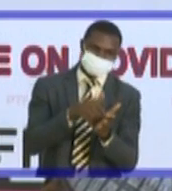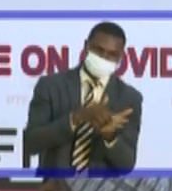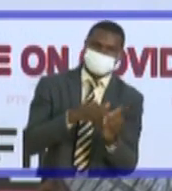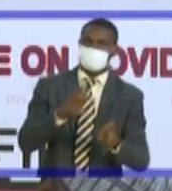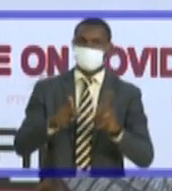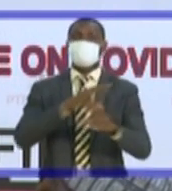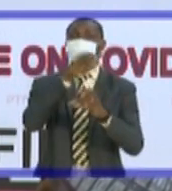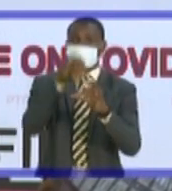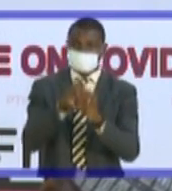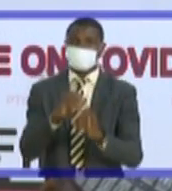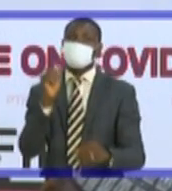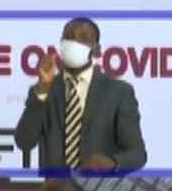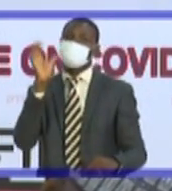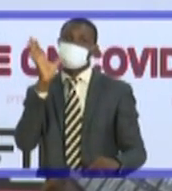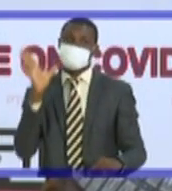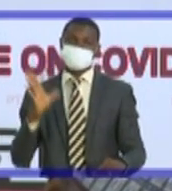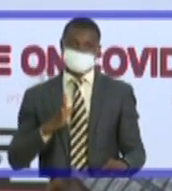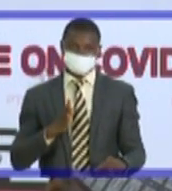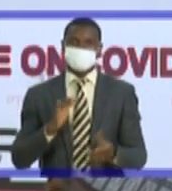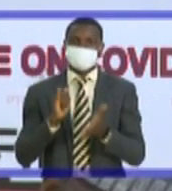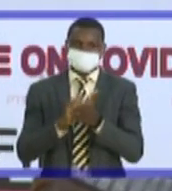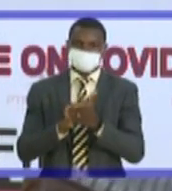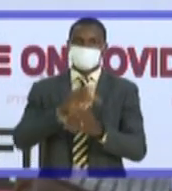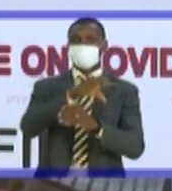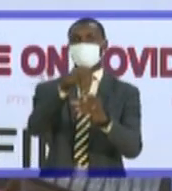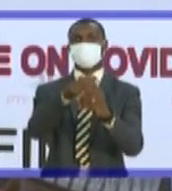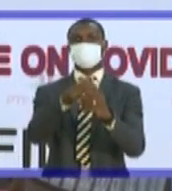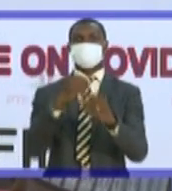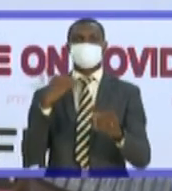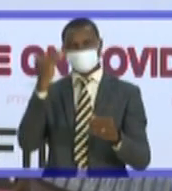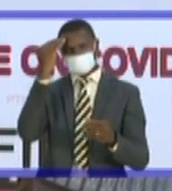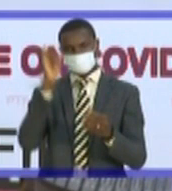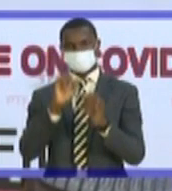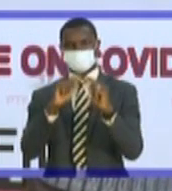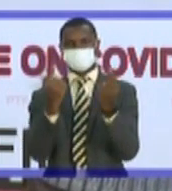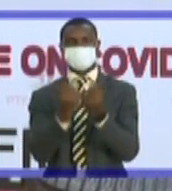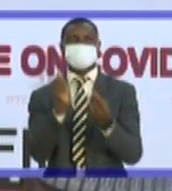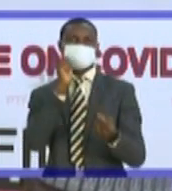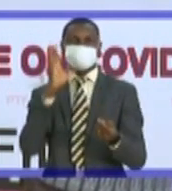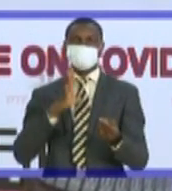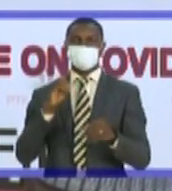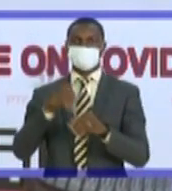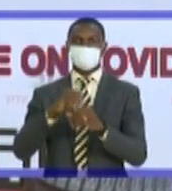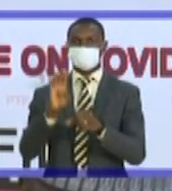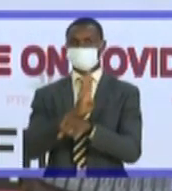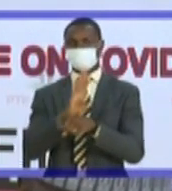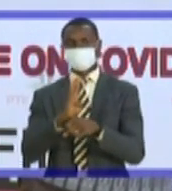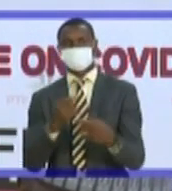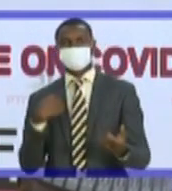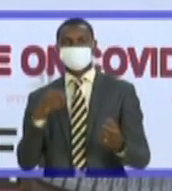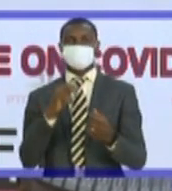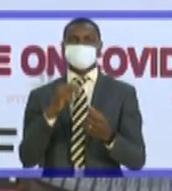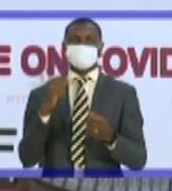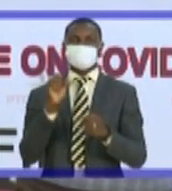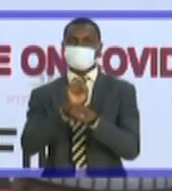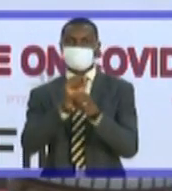within this group. And we have a particular CSO called Women in Business that we're working with. And I mentioned also the National Council for